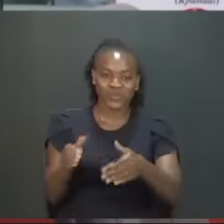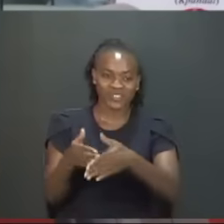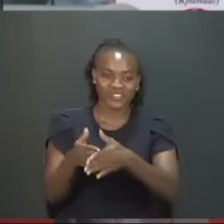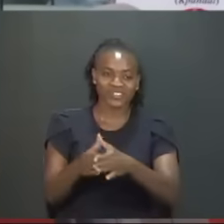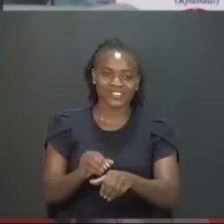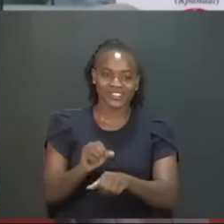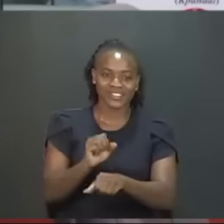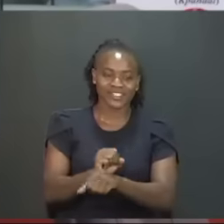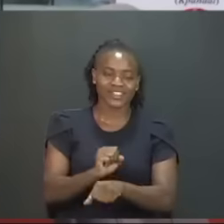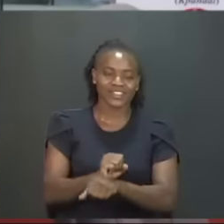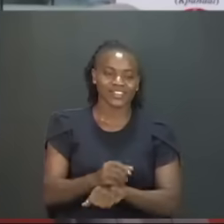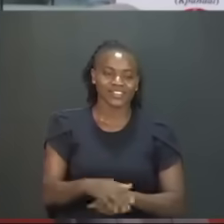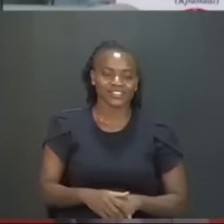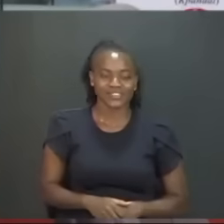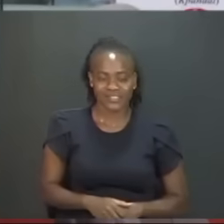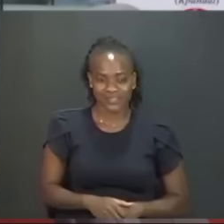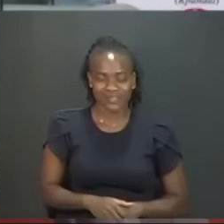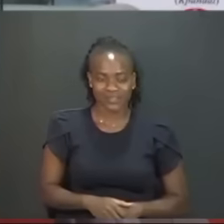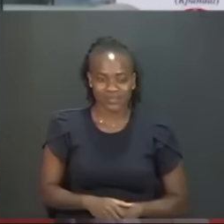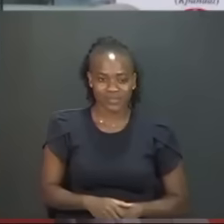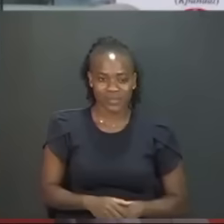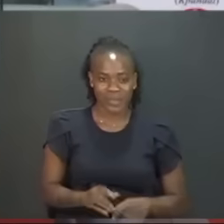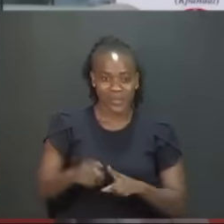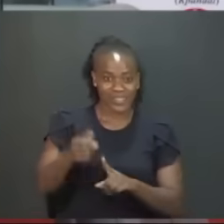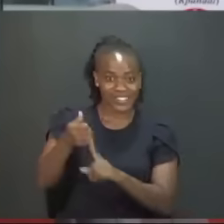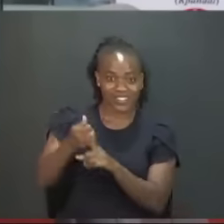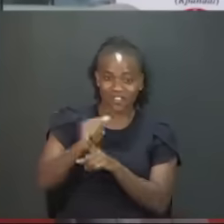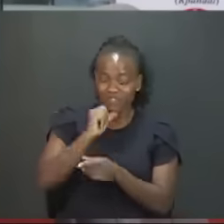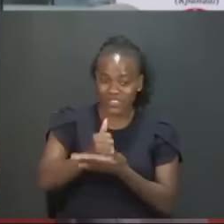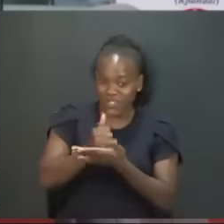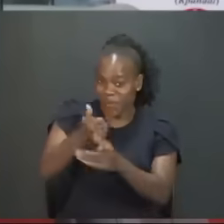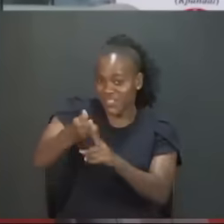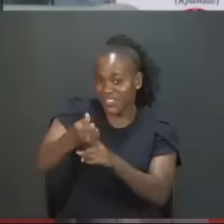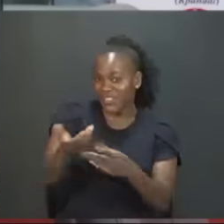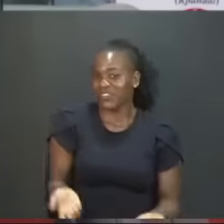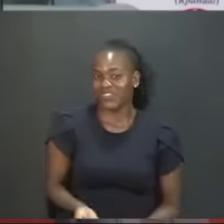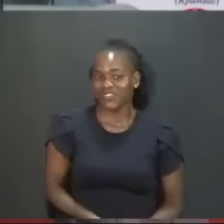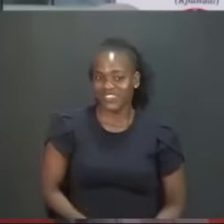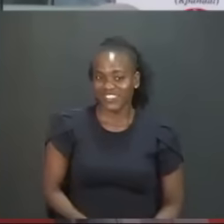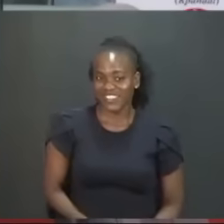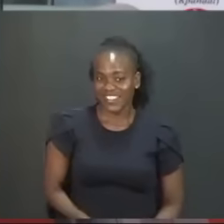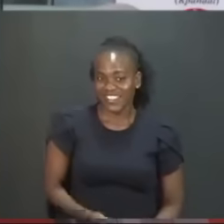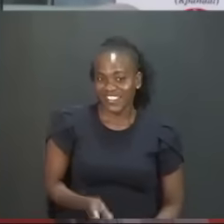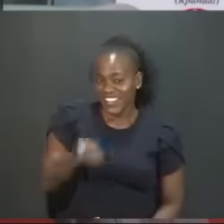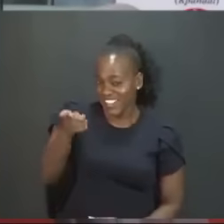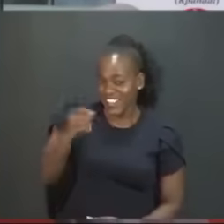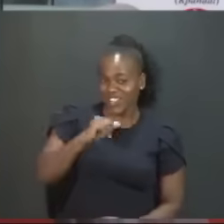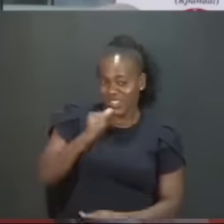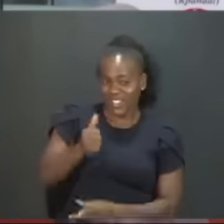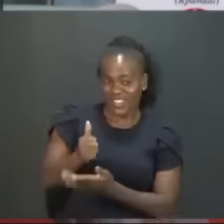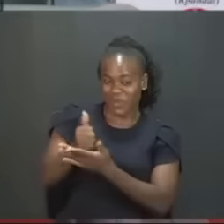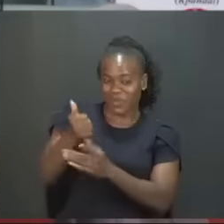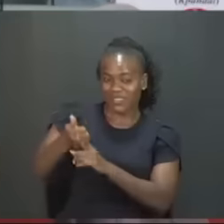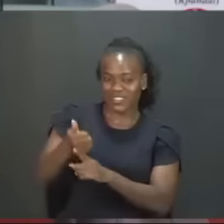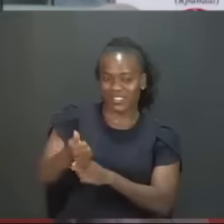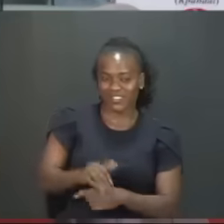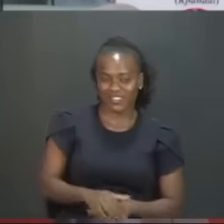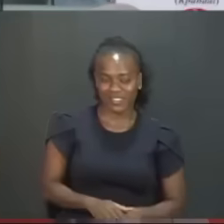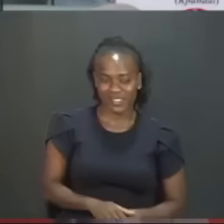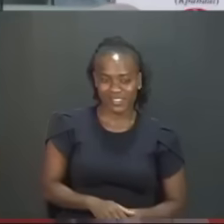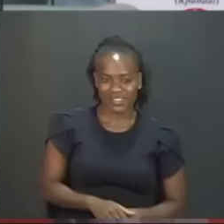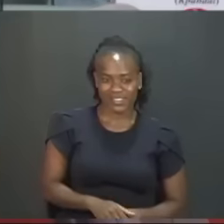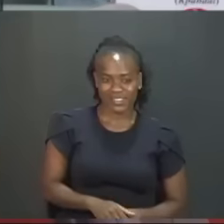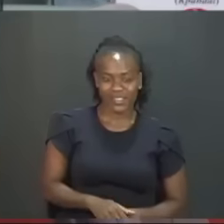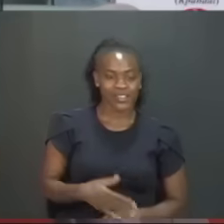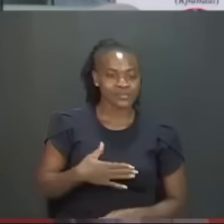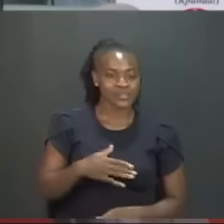you very much. To prosecute government business. Yeah. But he himself is not helping himself. Thank you. He's not helping himself. Thank you. So the questions, we